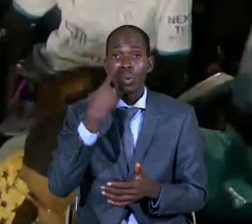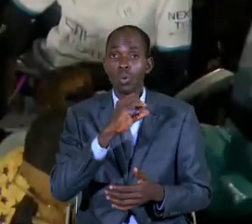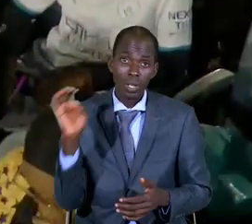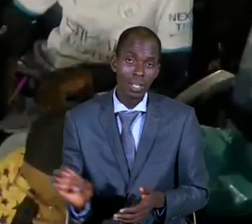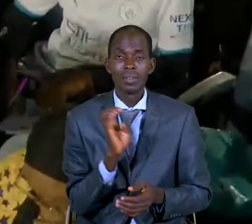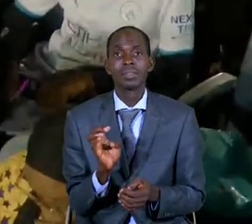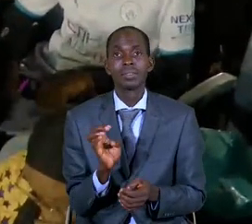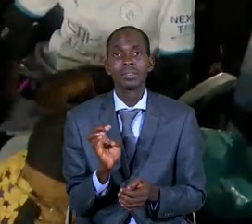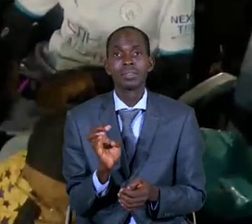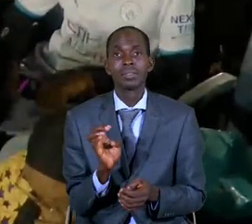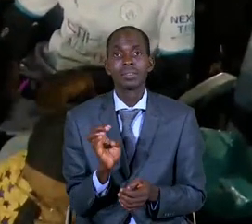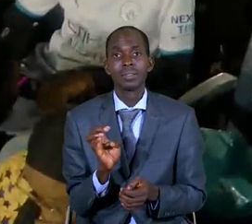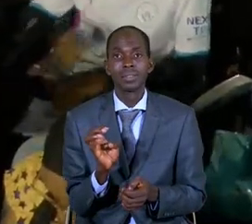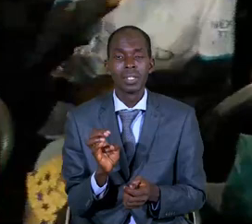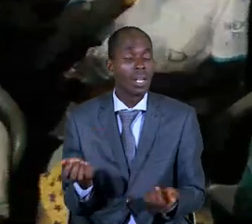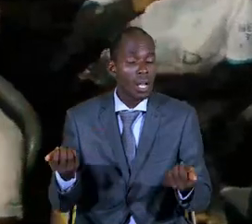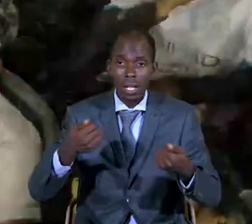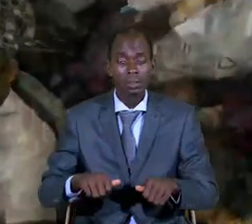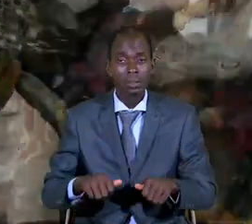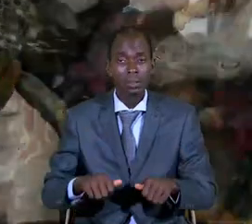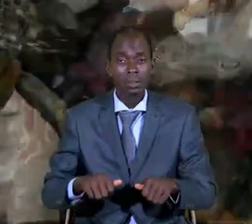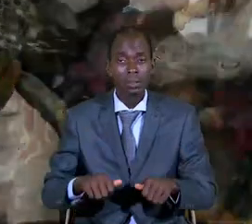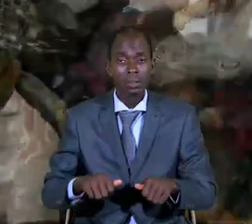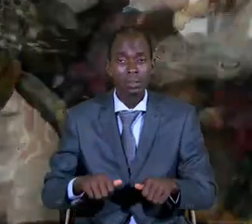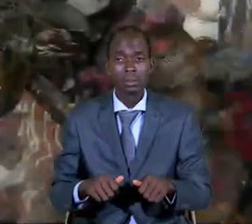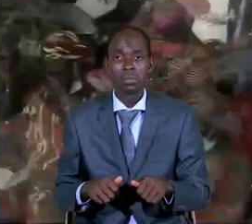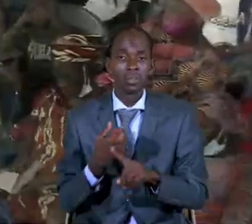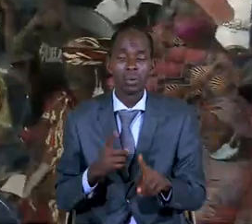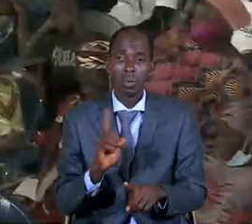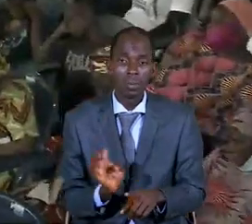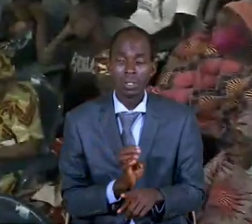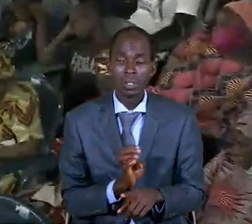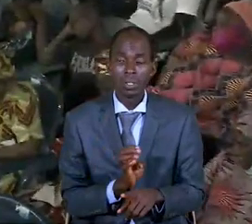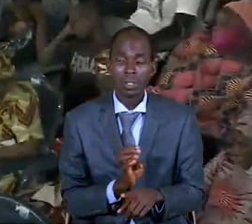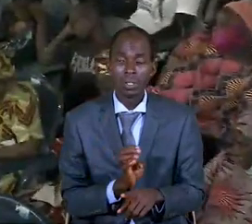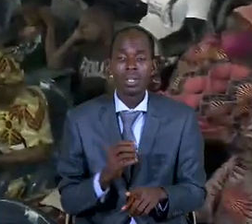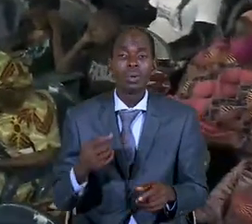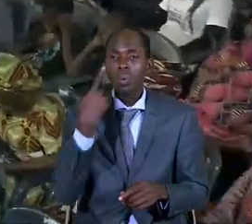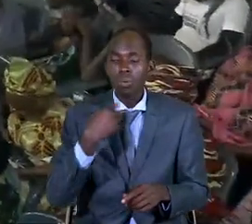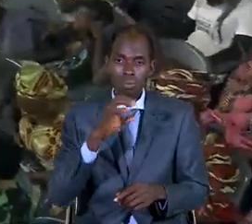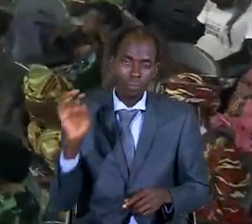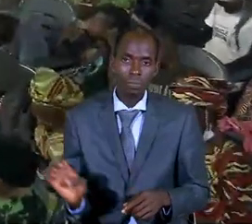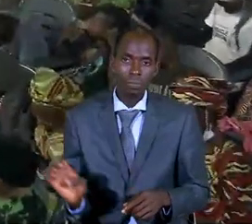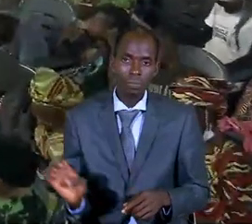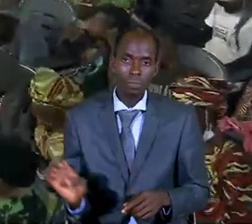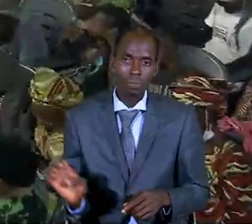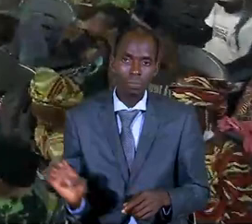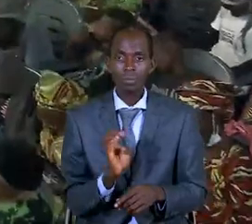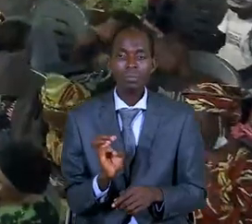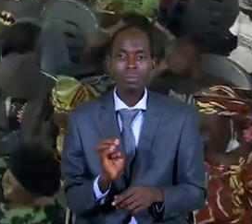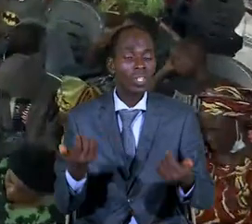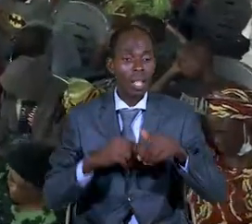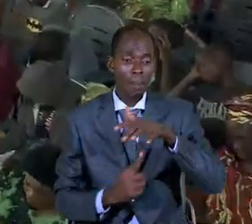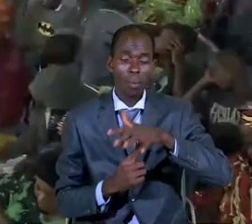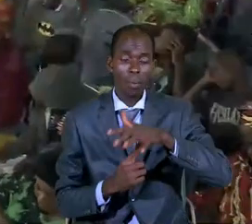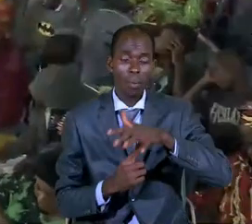whosoever, any ruler of the Jews, like Nicodemus, whosoever, any popular